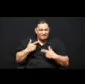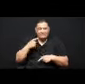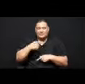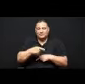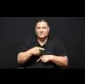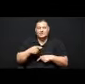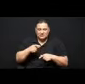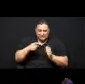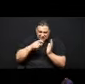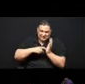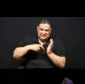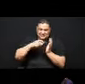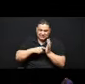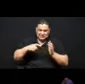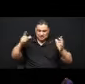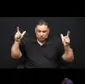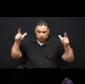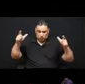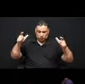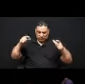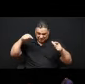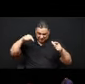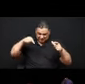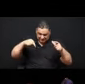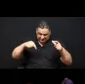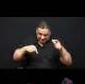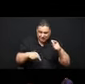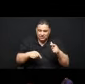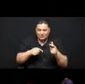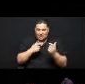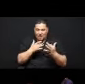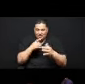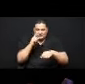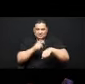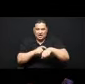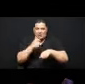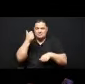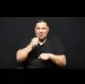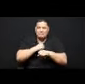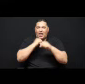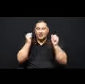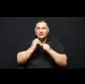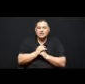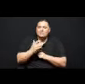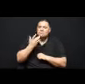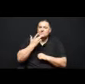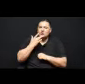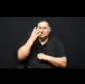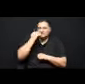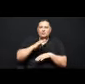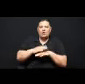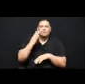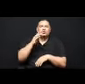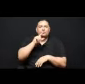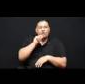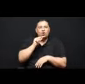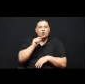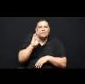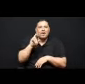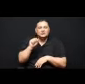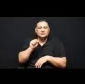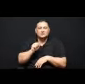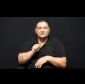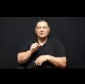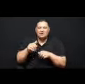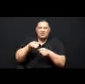timed blast. He preferred to sleep on the Bluebird bus, covered in bug dust, dreaming about